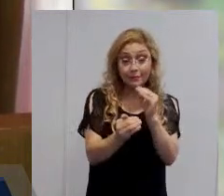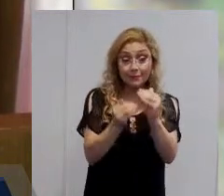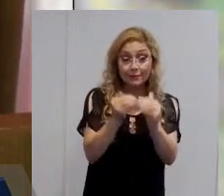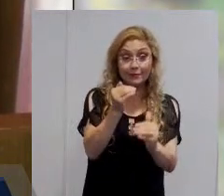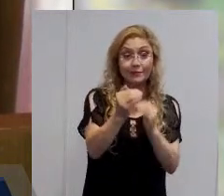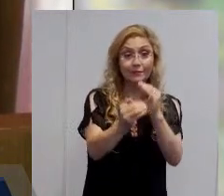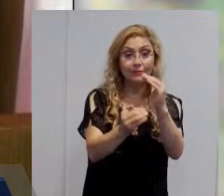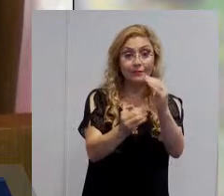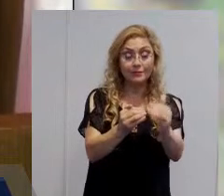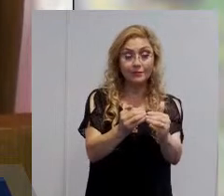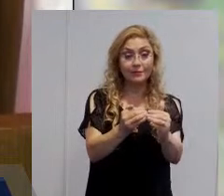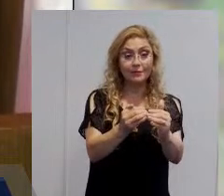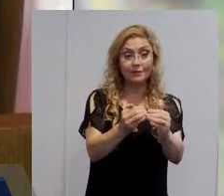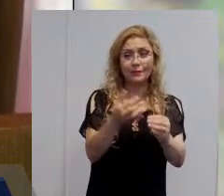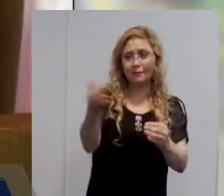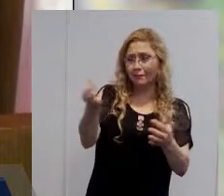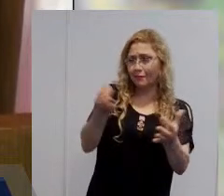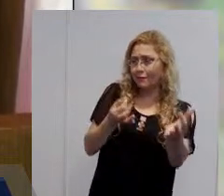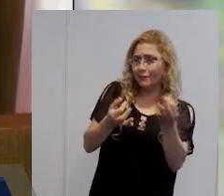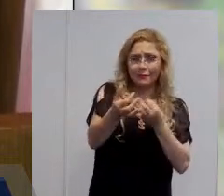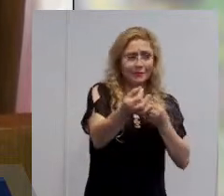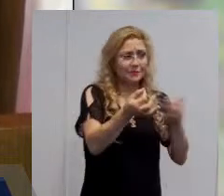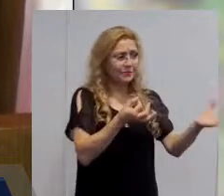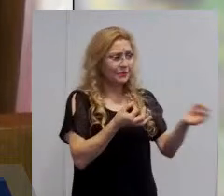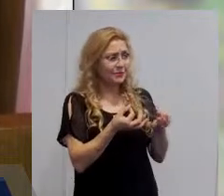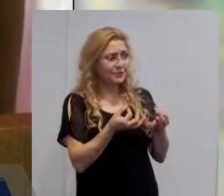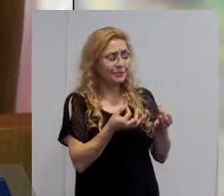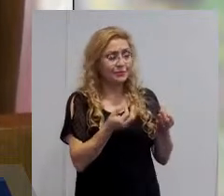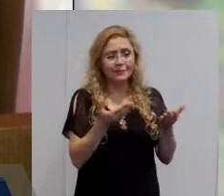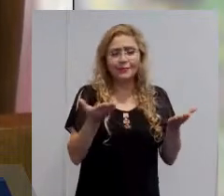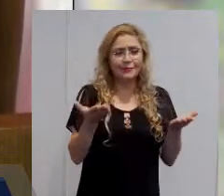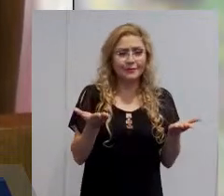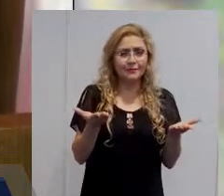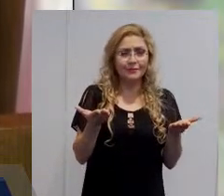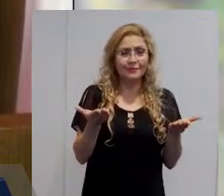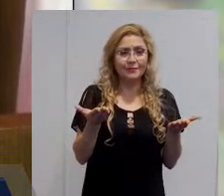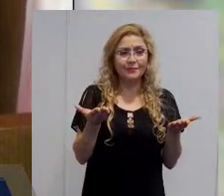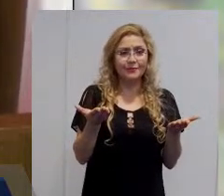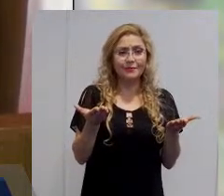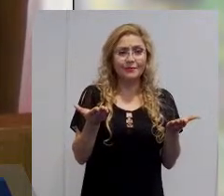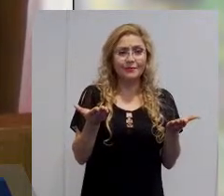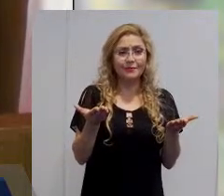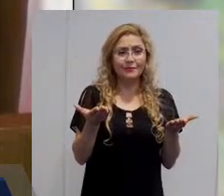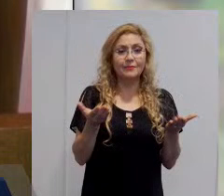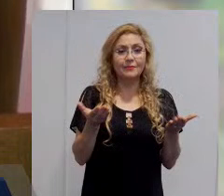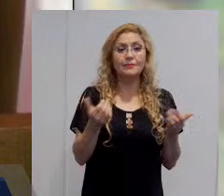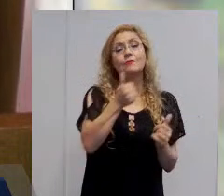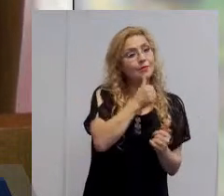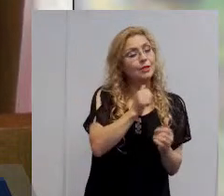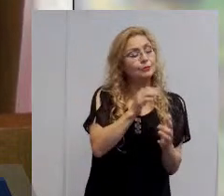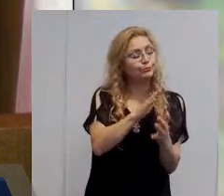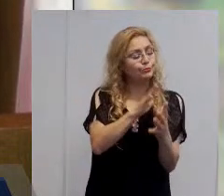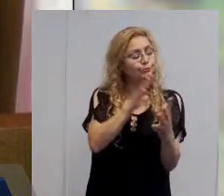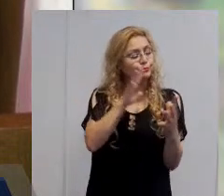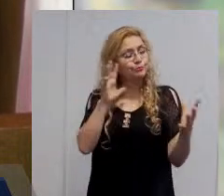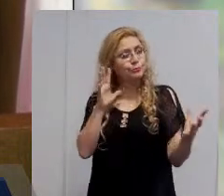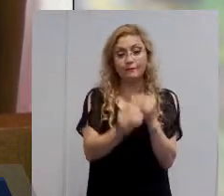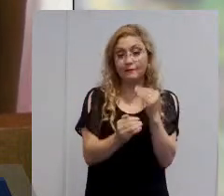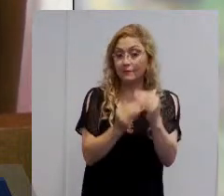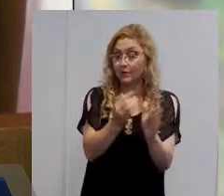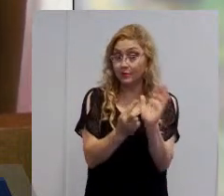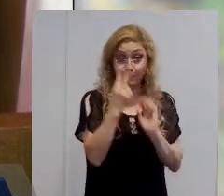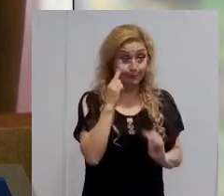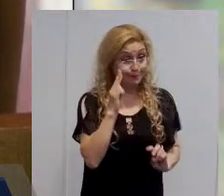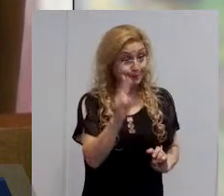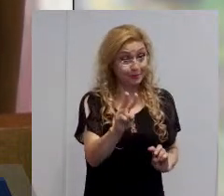the progress that has been mentioned, because we still think